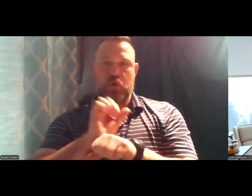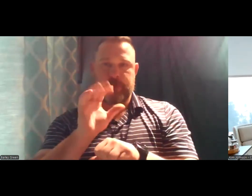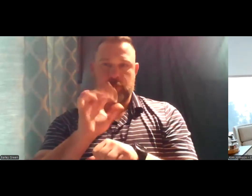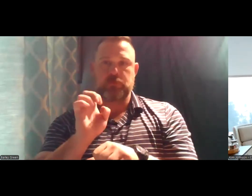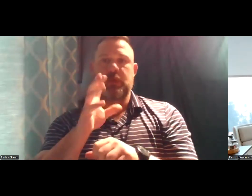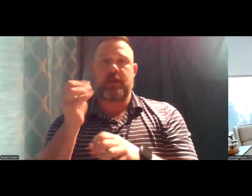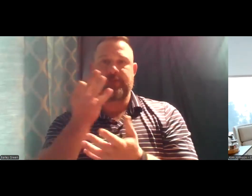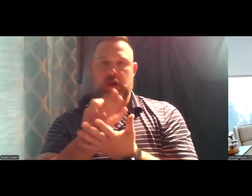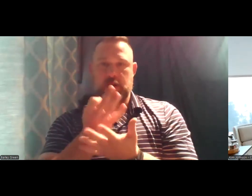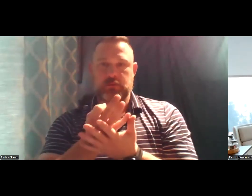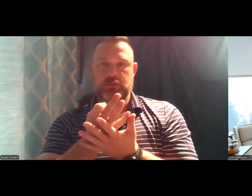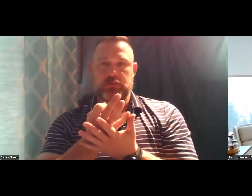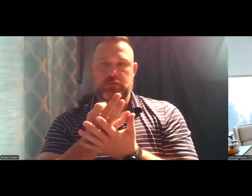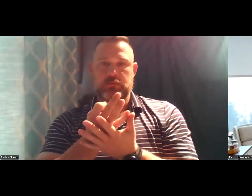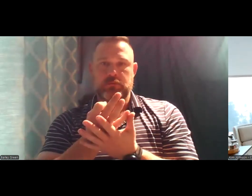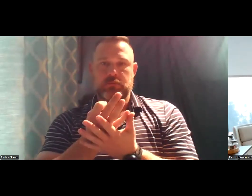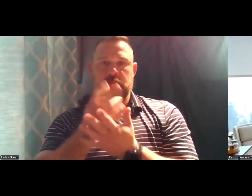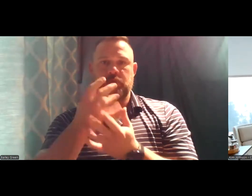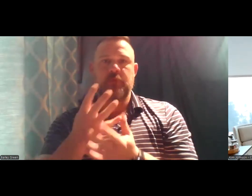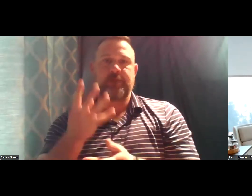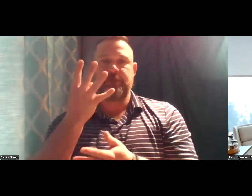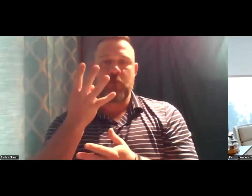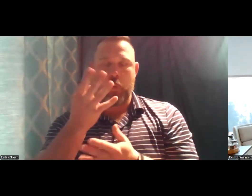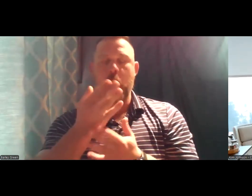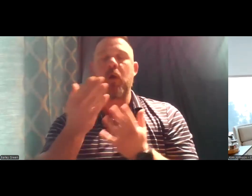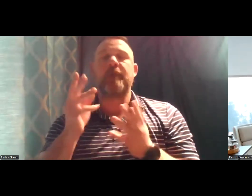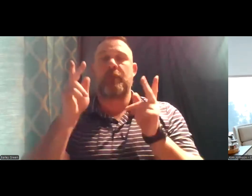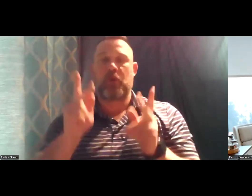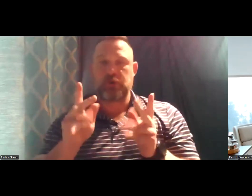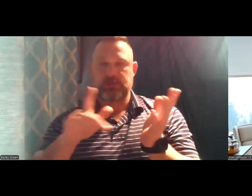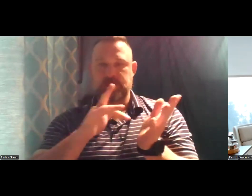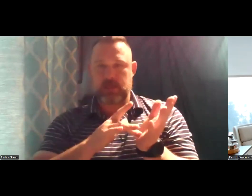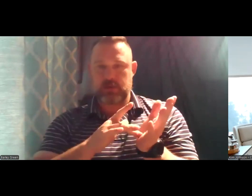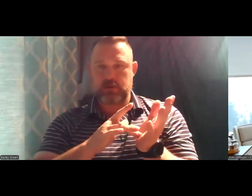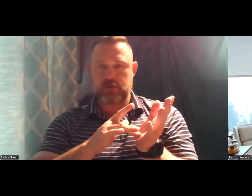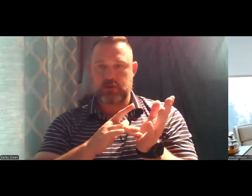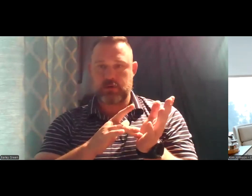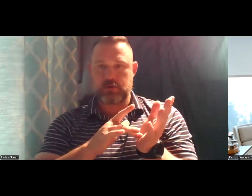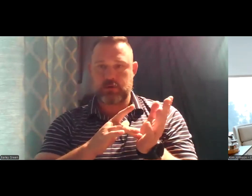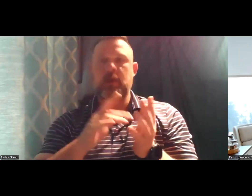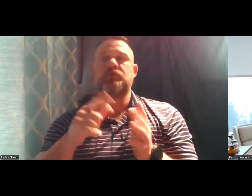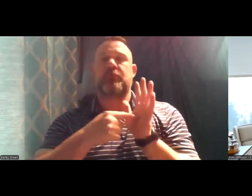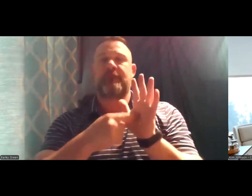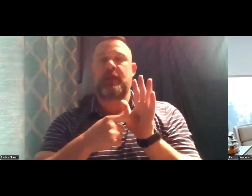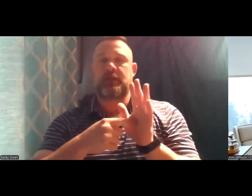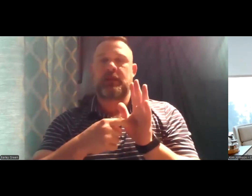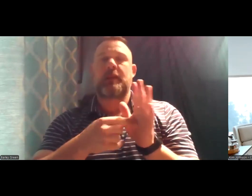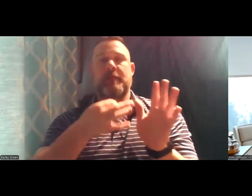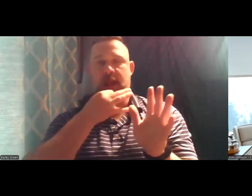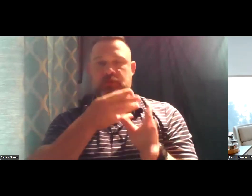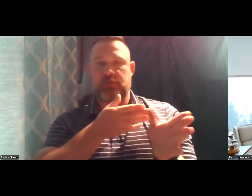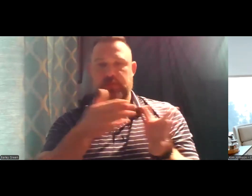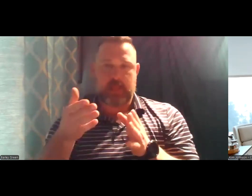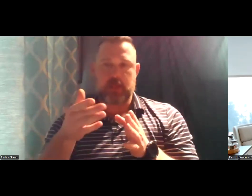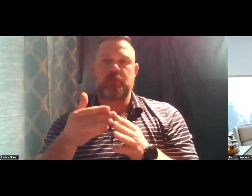financing. These are the 4 pillars of a person-centered system of care as reflected in the Master Plan on Aging initiatives